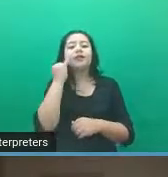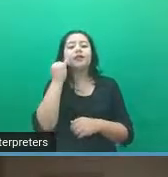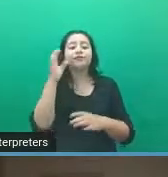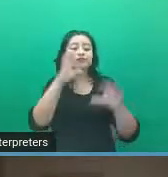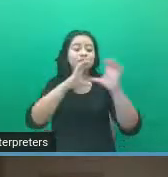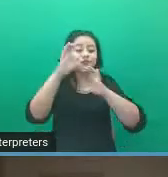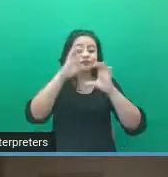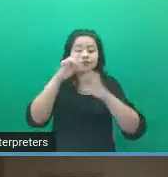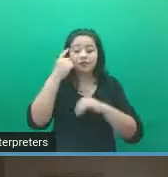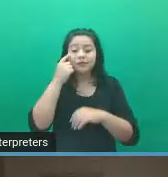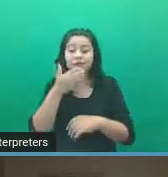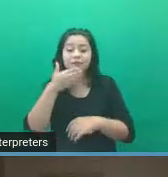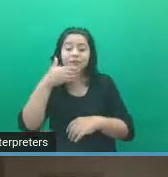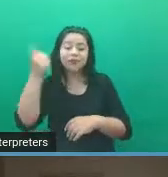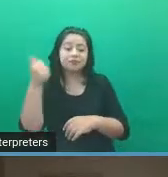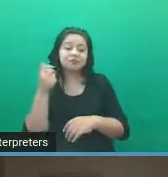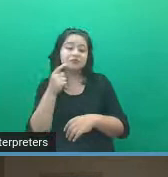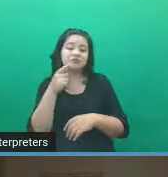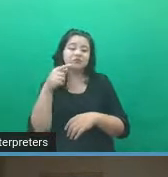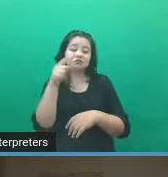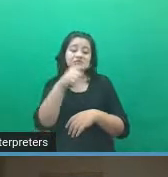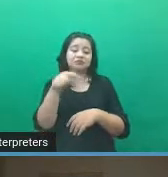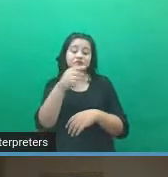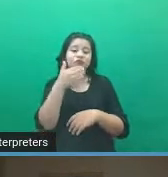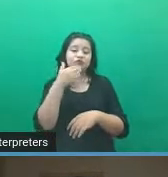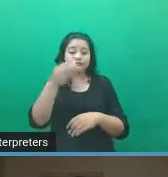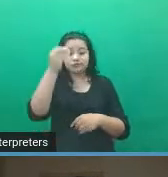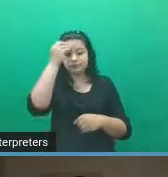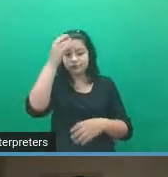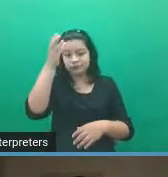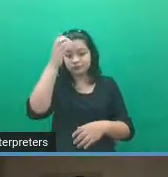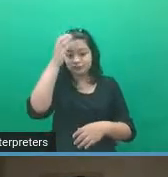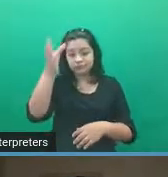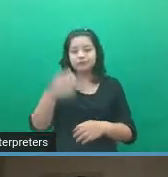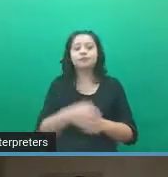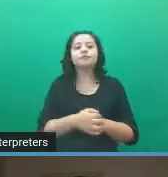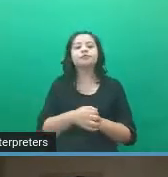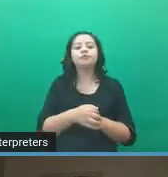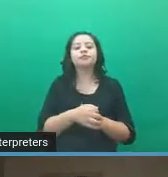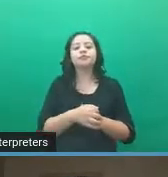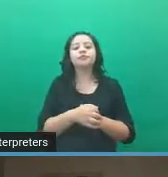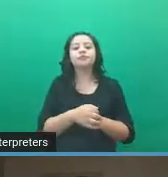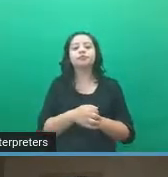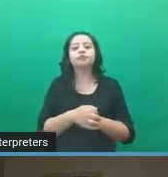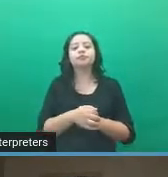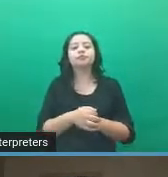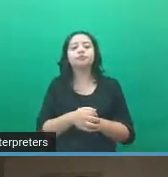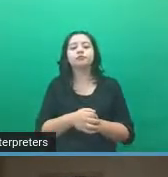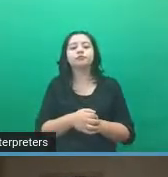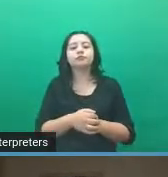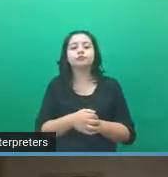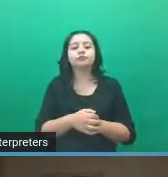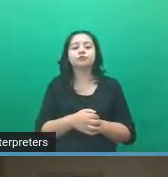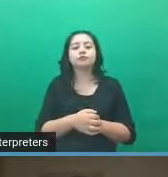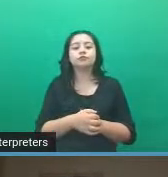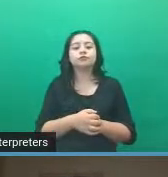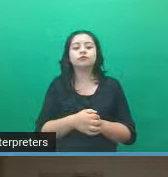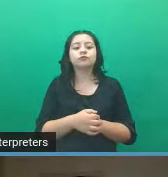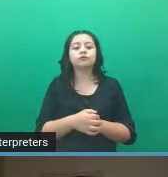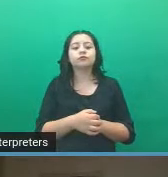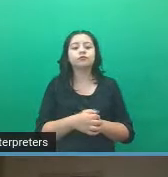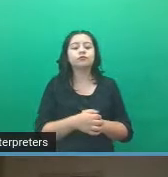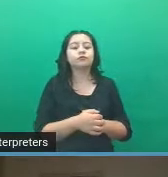best digital board experience. Unlimited canvas. While physical whiteboards